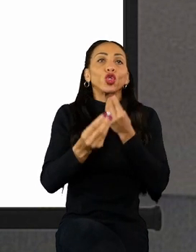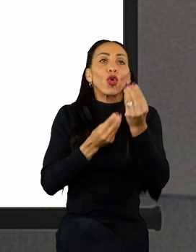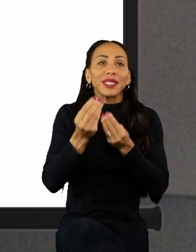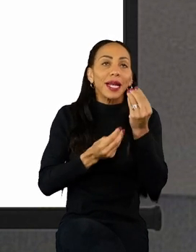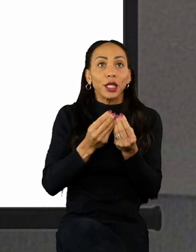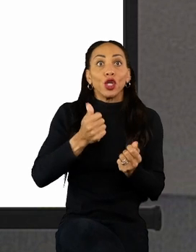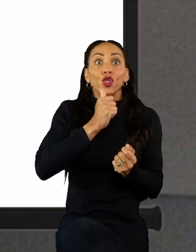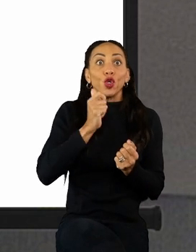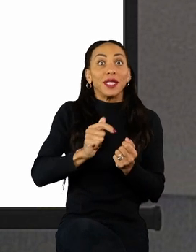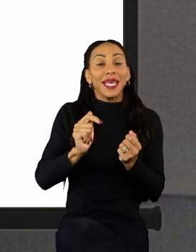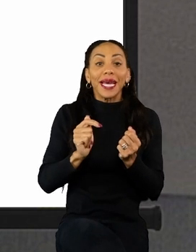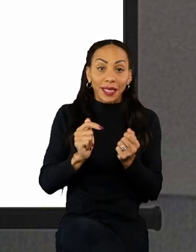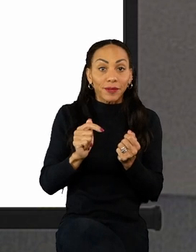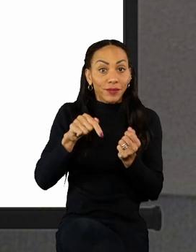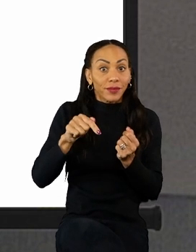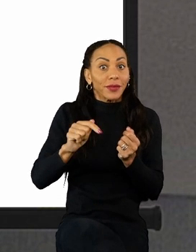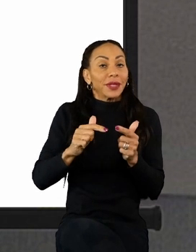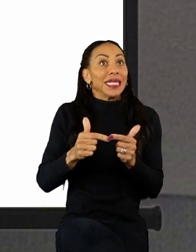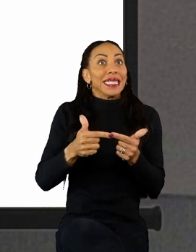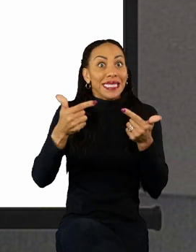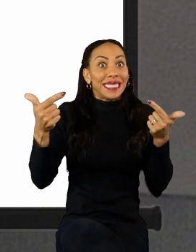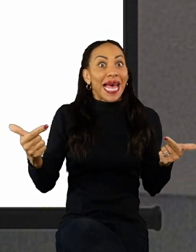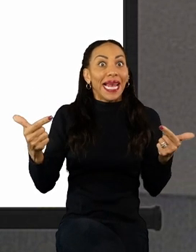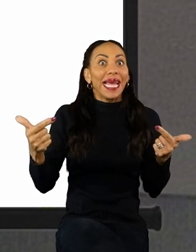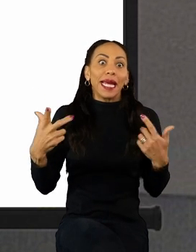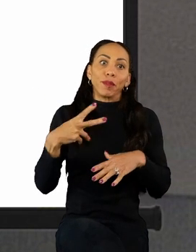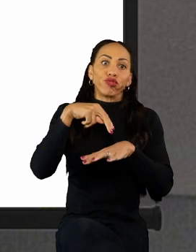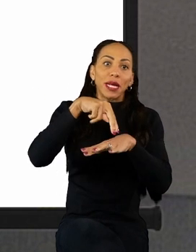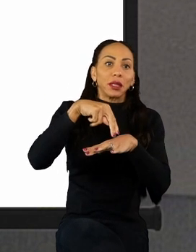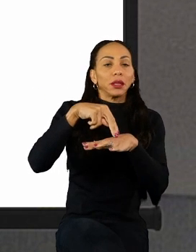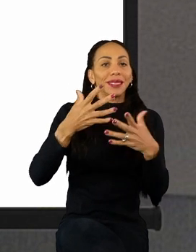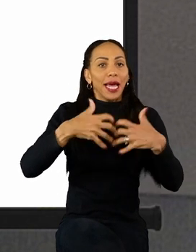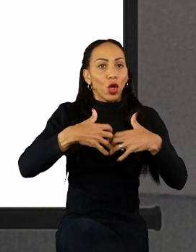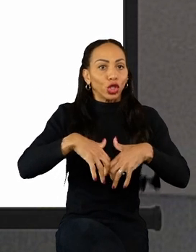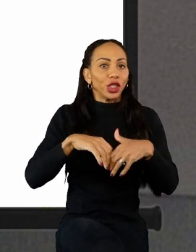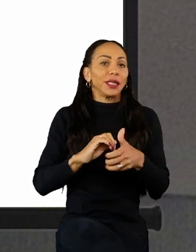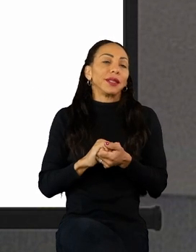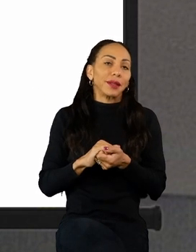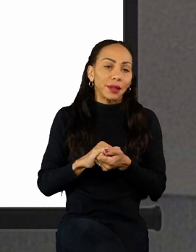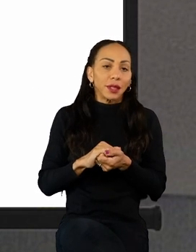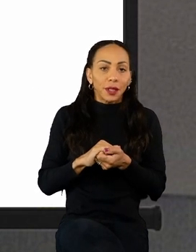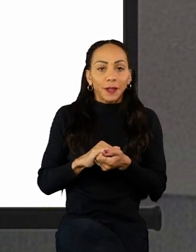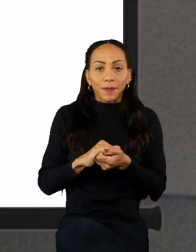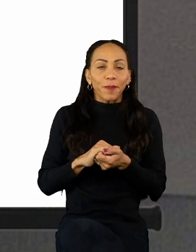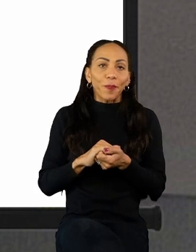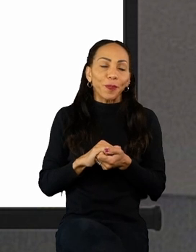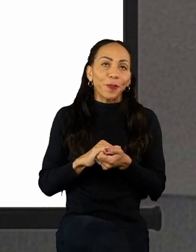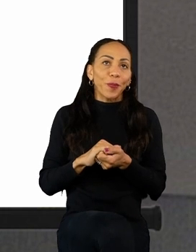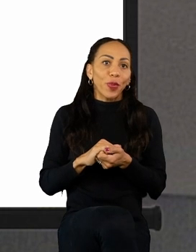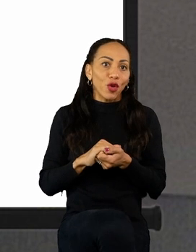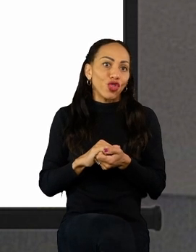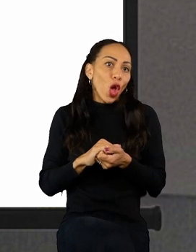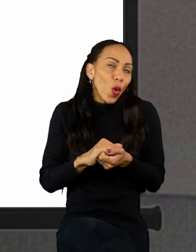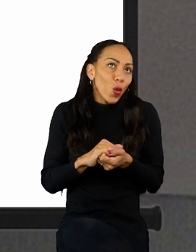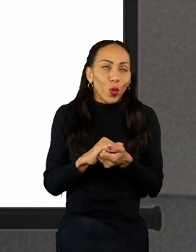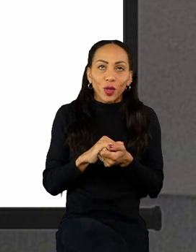utilising telepresence technologies. So this is really looking at how we can utilise telepresence in BOP development in the